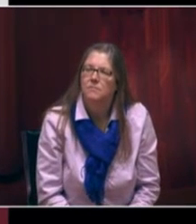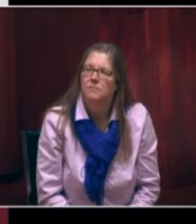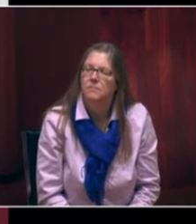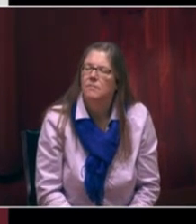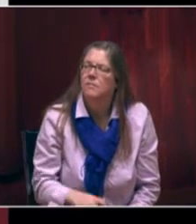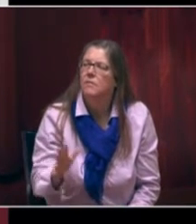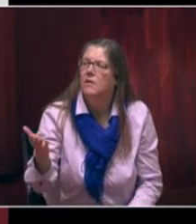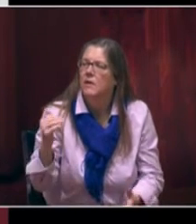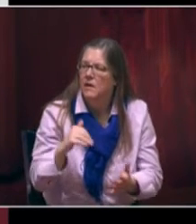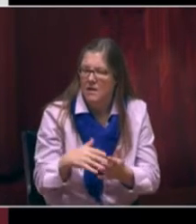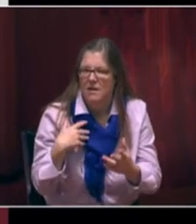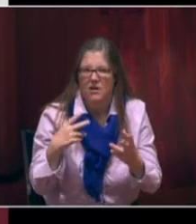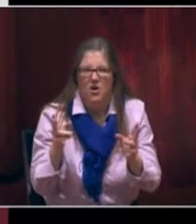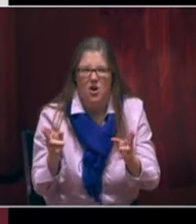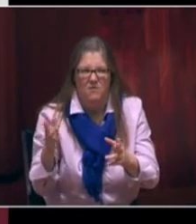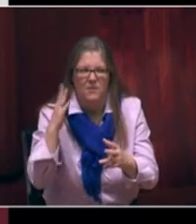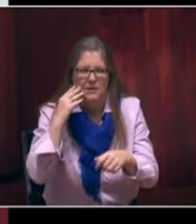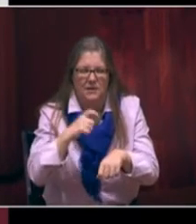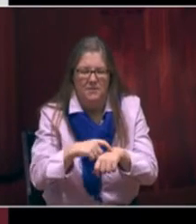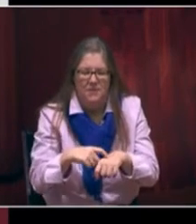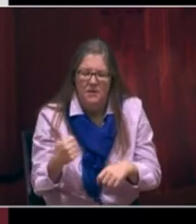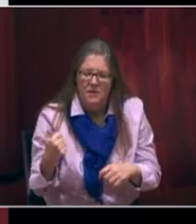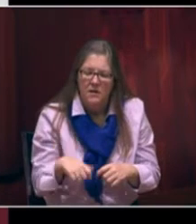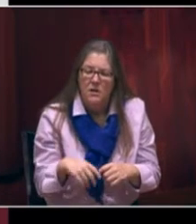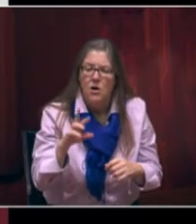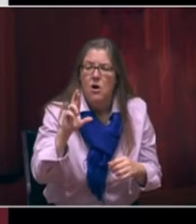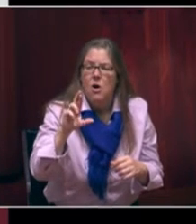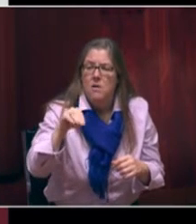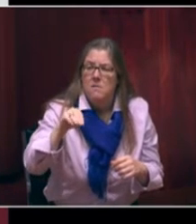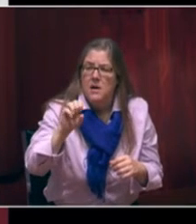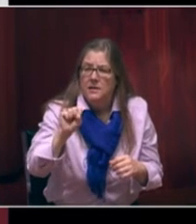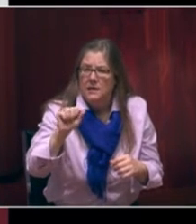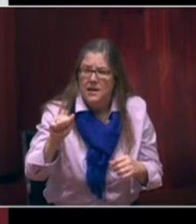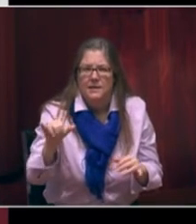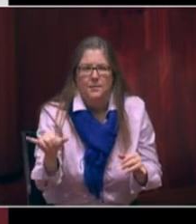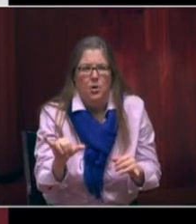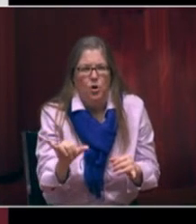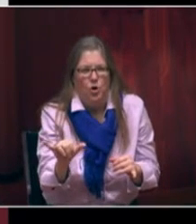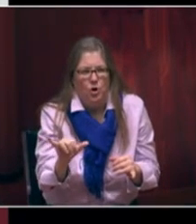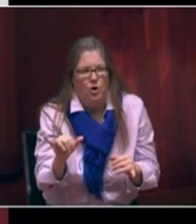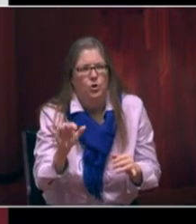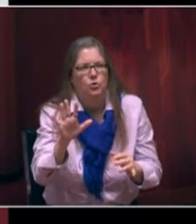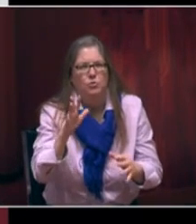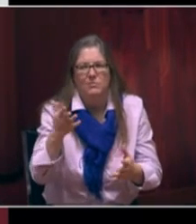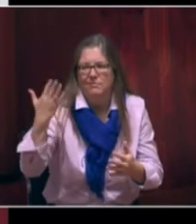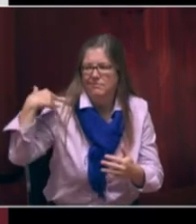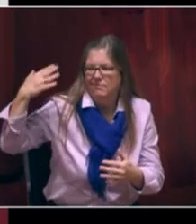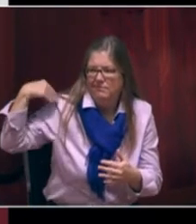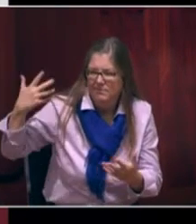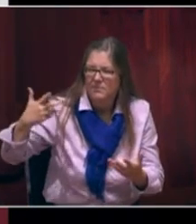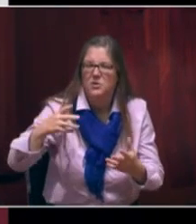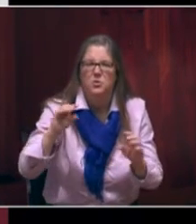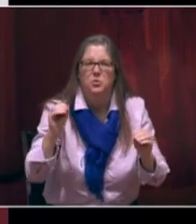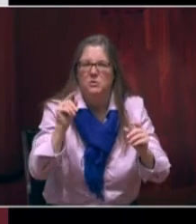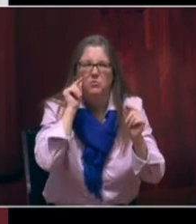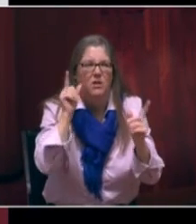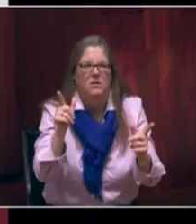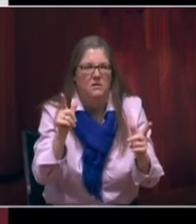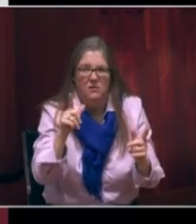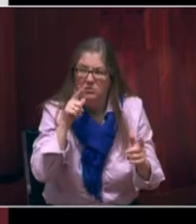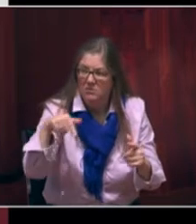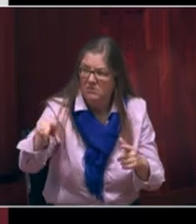Again, I'm going to go quickly because I know we're running low on time. For the RMSA, it's going to be very similar to years past. Nothing should be any surprise to those who have